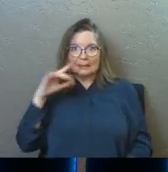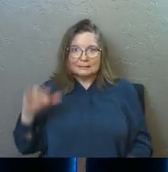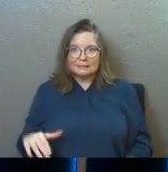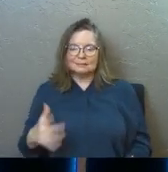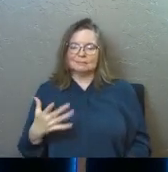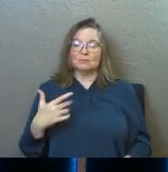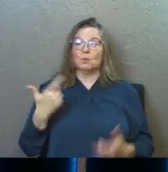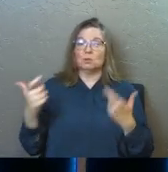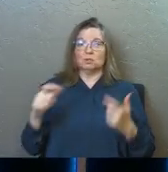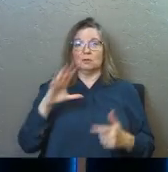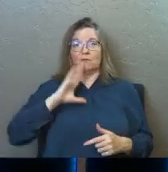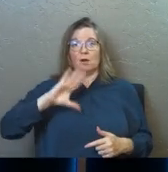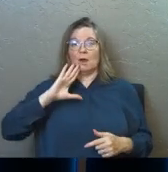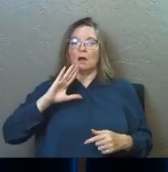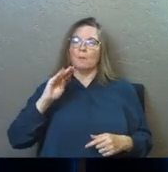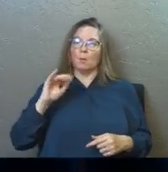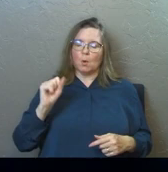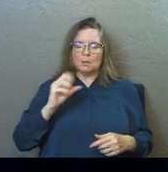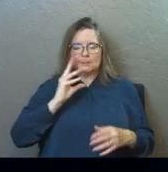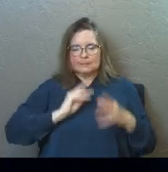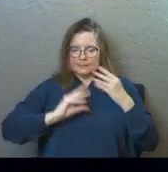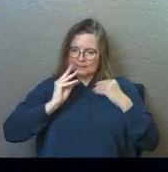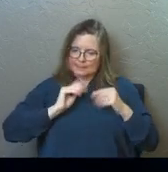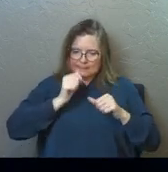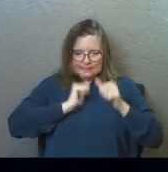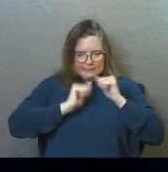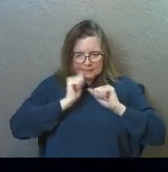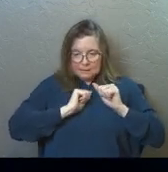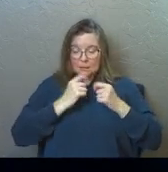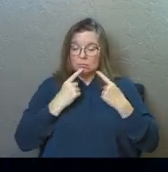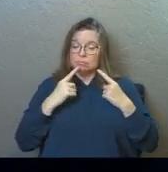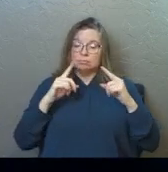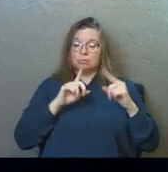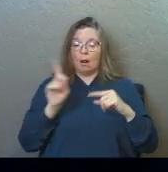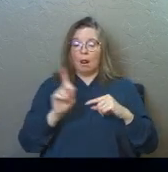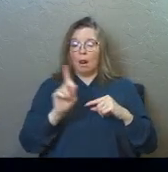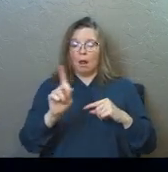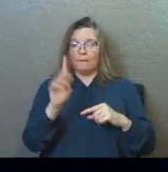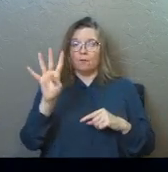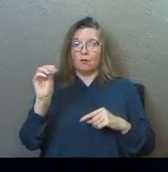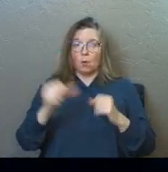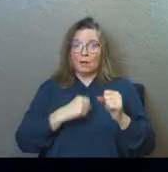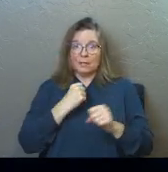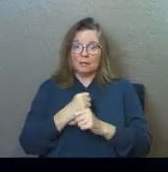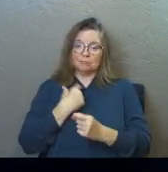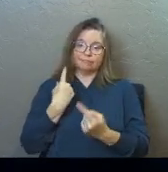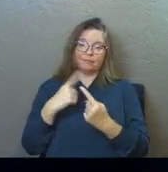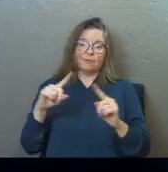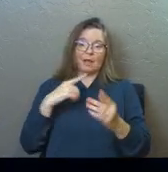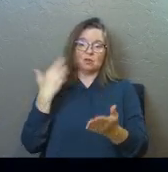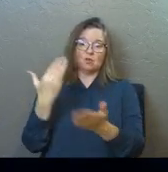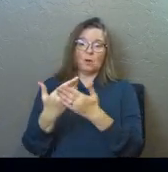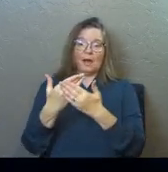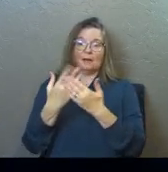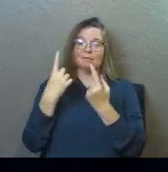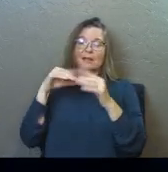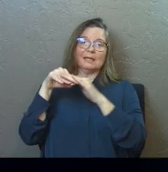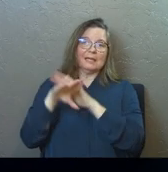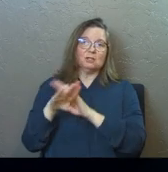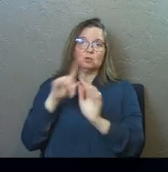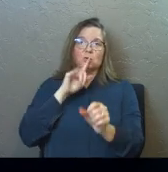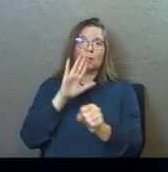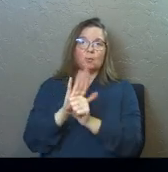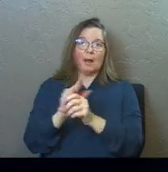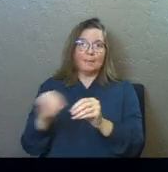so it's a huge frustration, but Moses went through it with these people. And eventually after wandering for 40 years, they get to this place where God's going to bring them into the promised